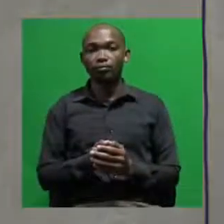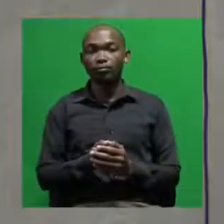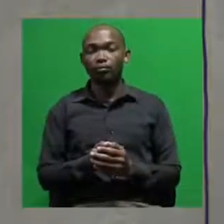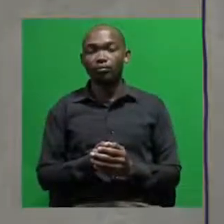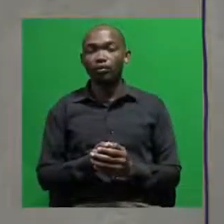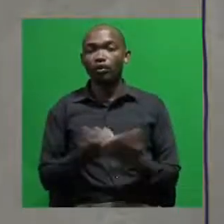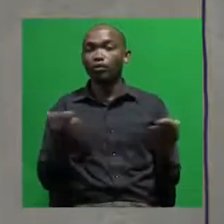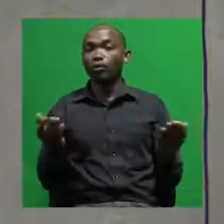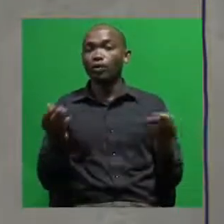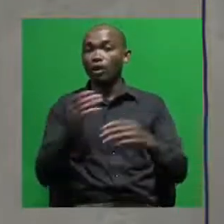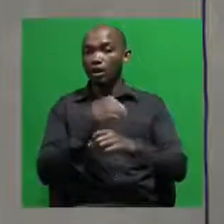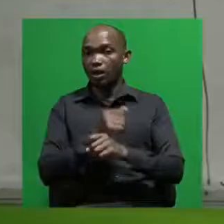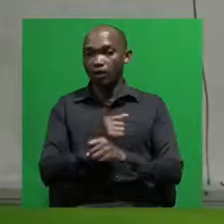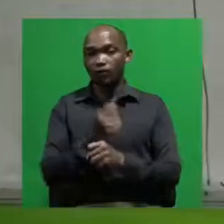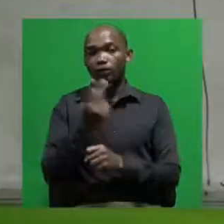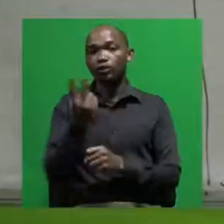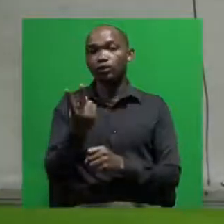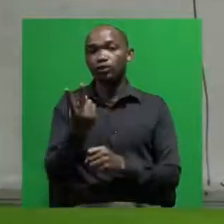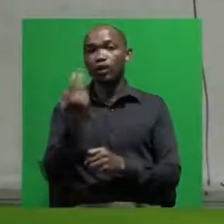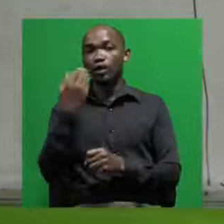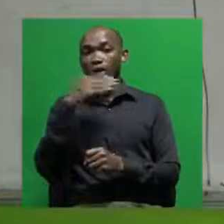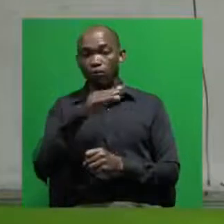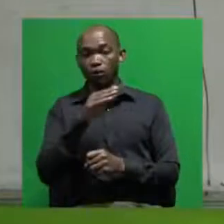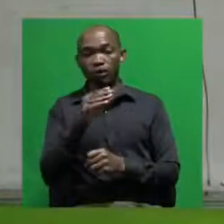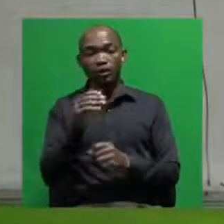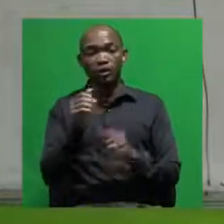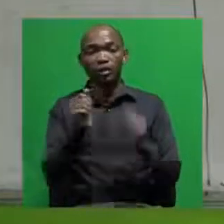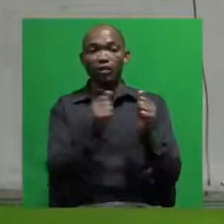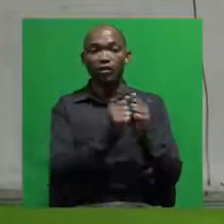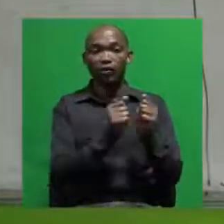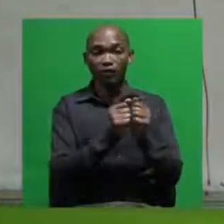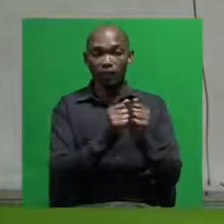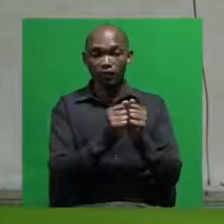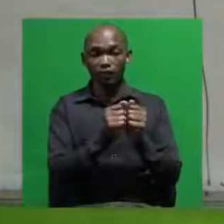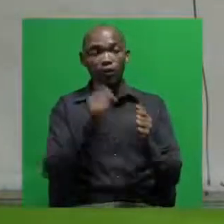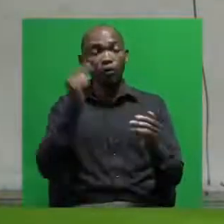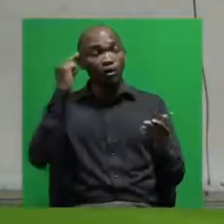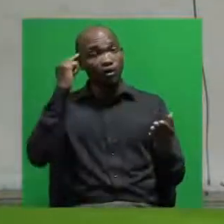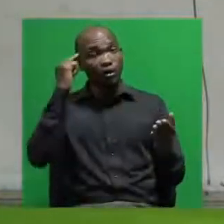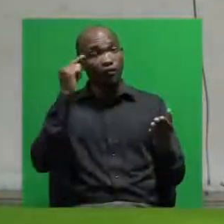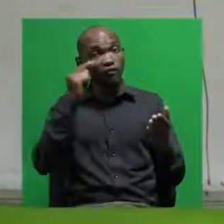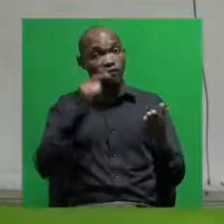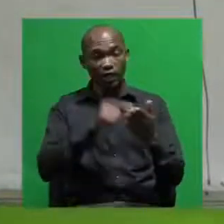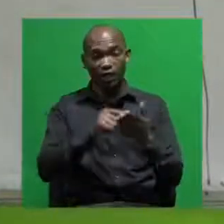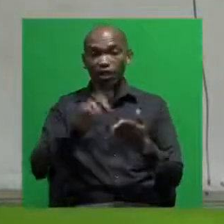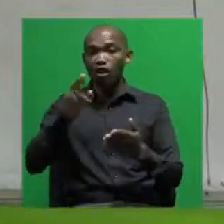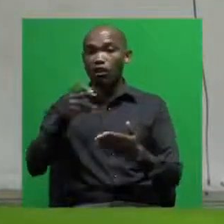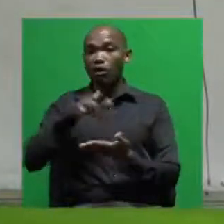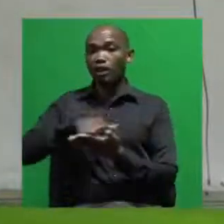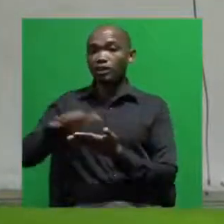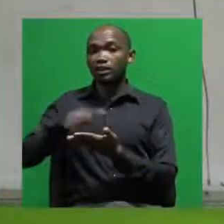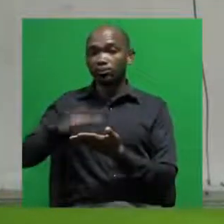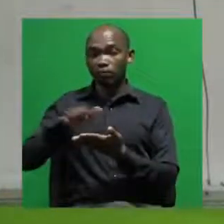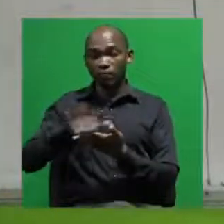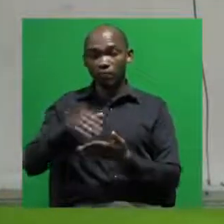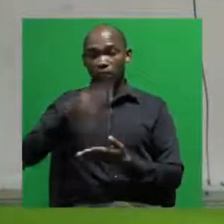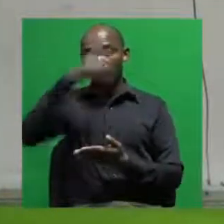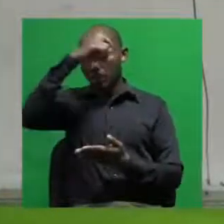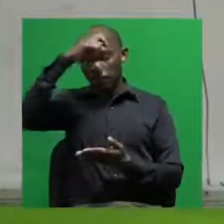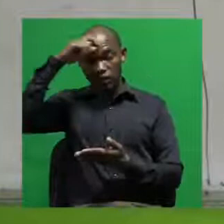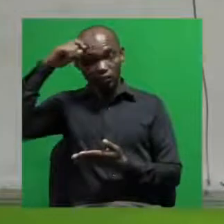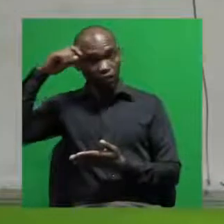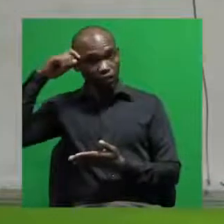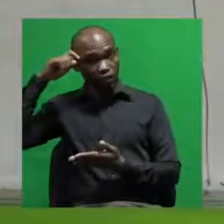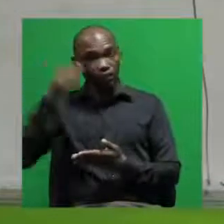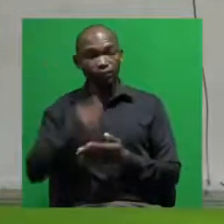So we have two important things when defining or explaining the temperature.